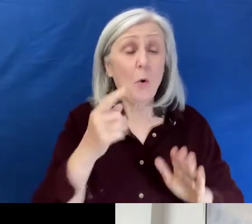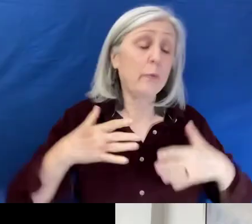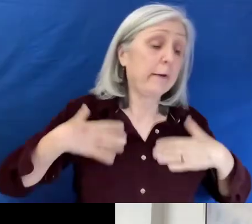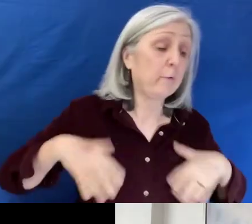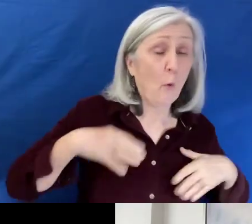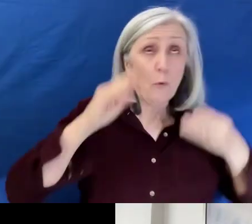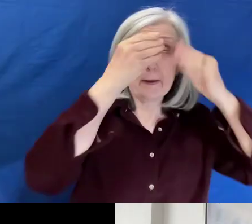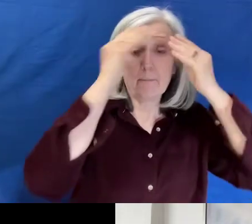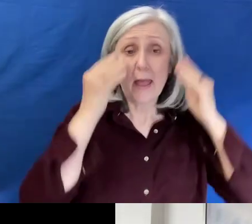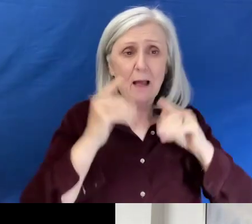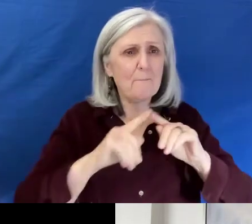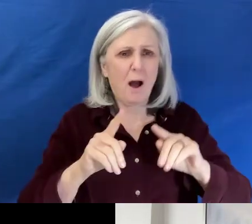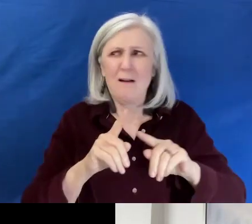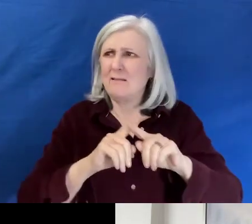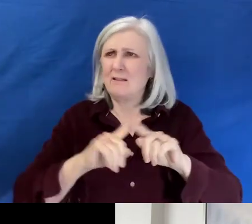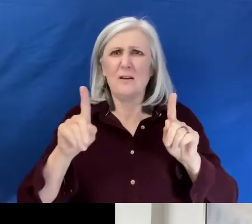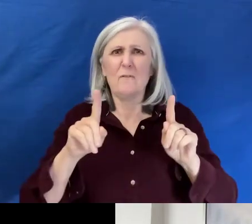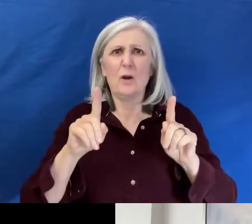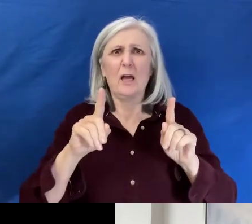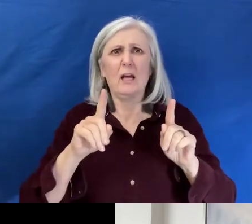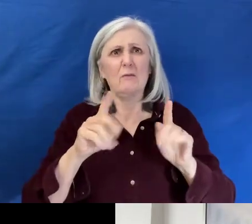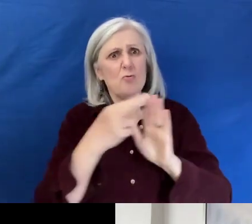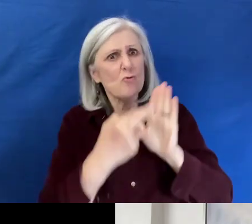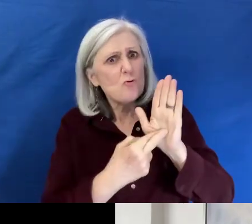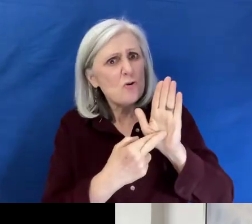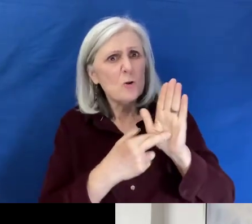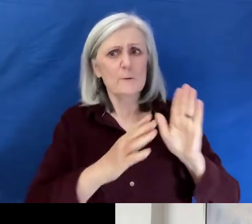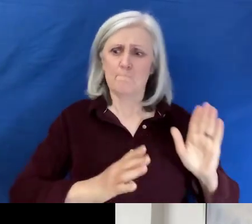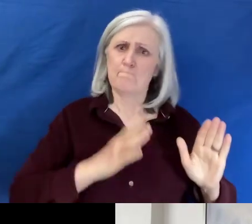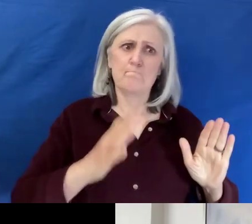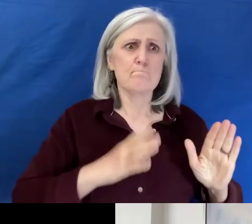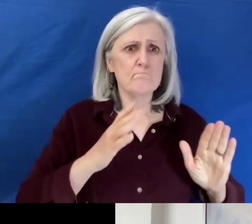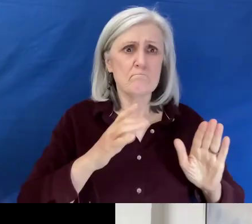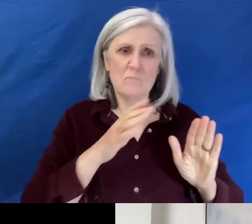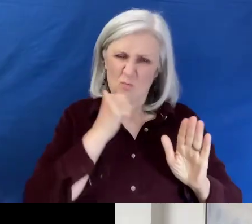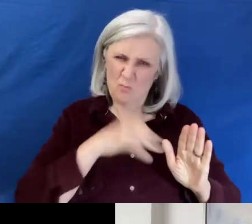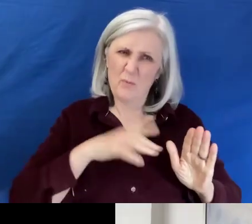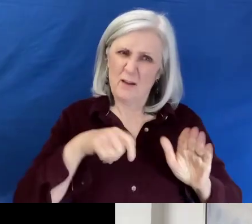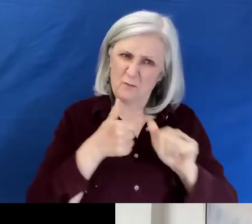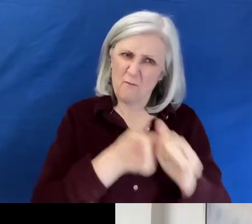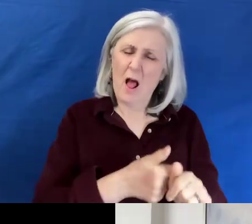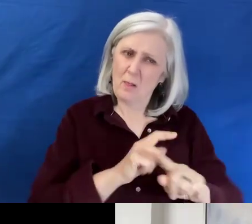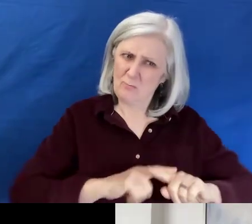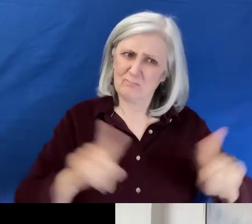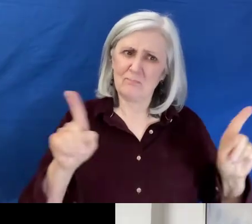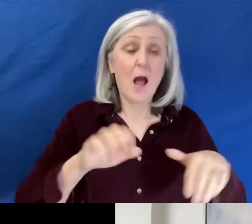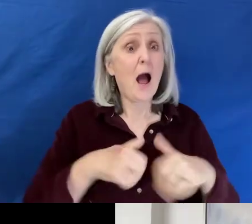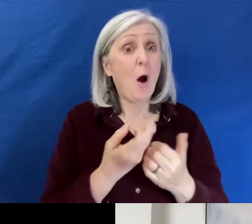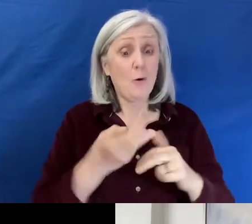makeup, but just different etiquettes, different rules, so to speak. And so just even how you